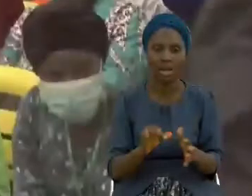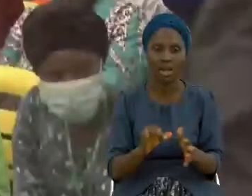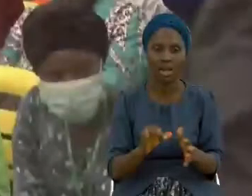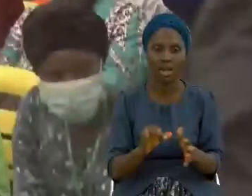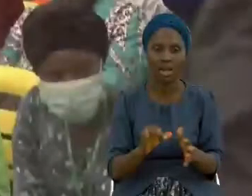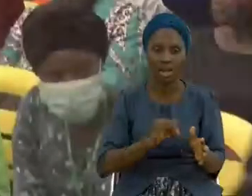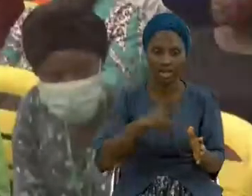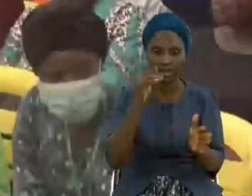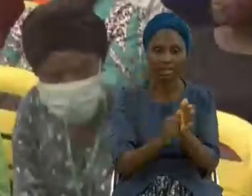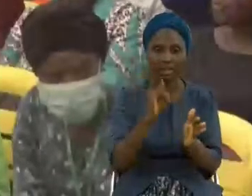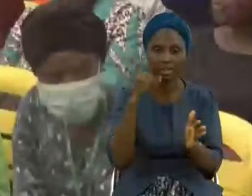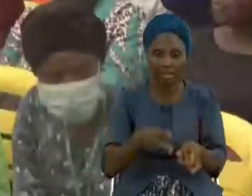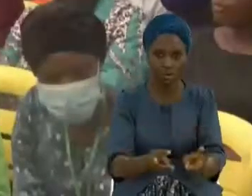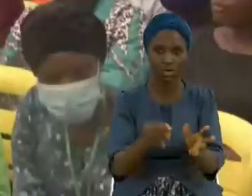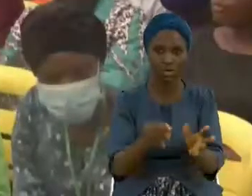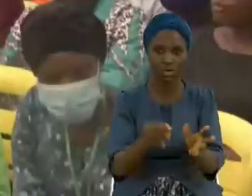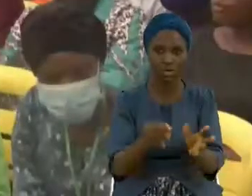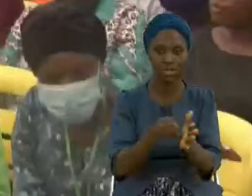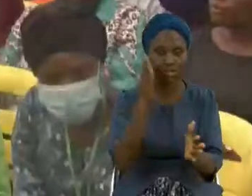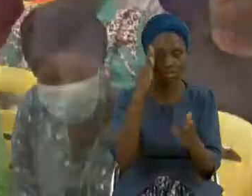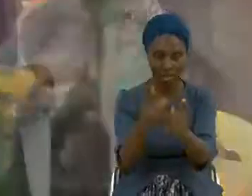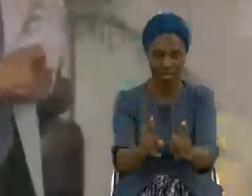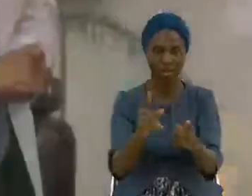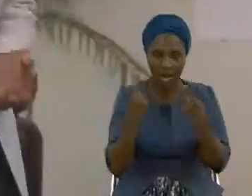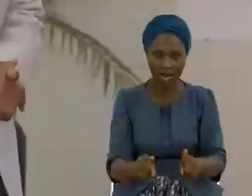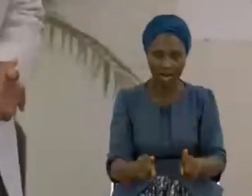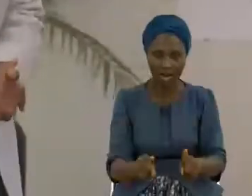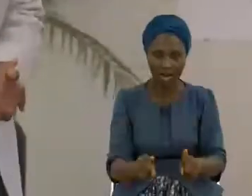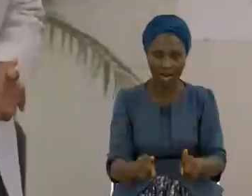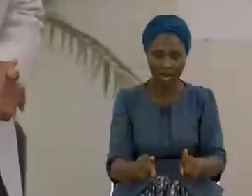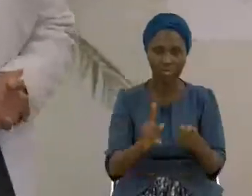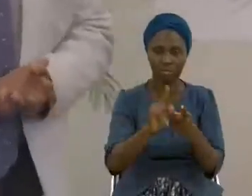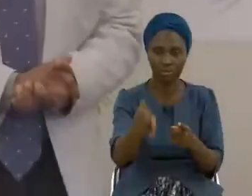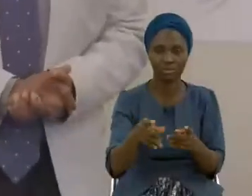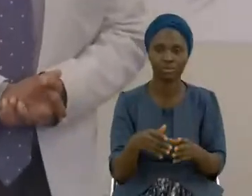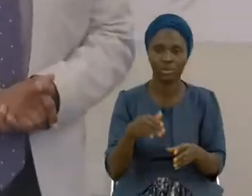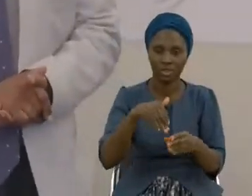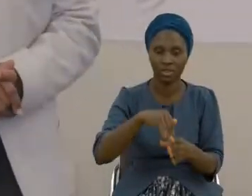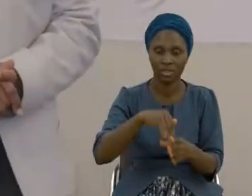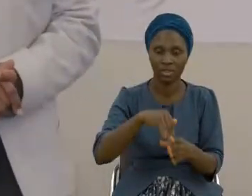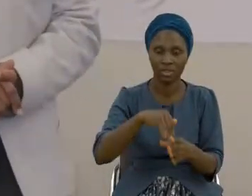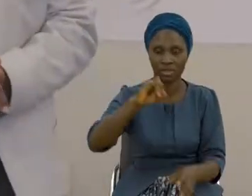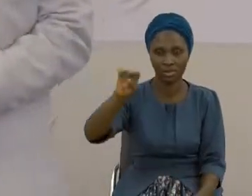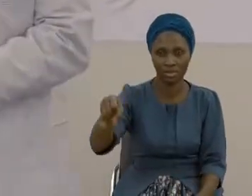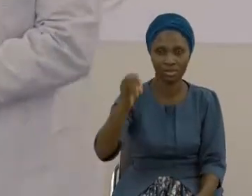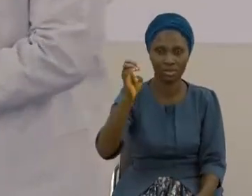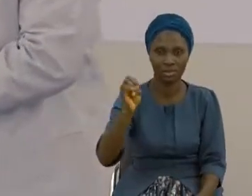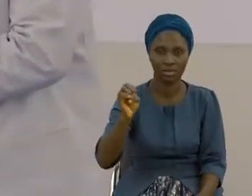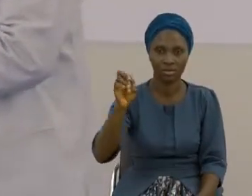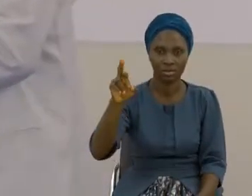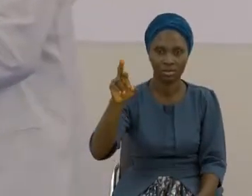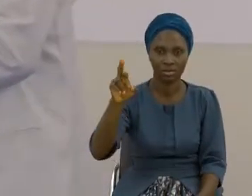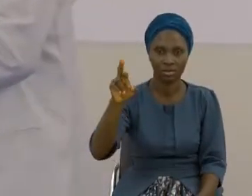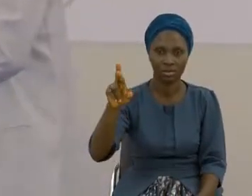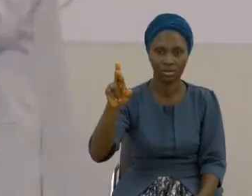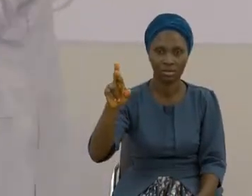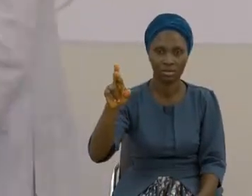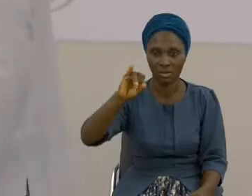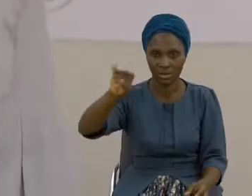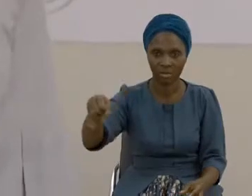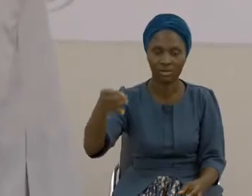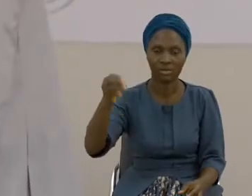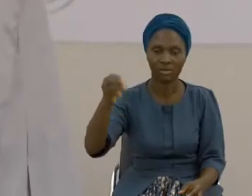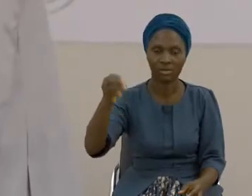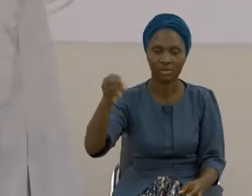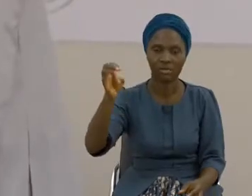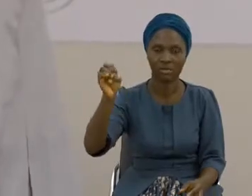jerry meyer chapter 30 i'm reading from verse 13 jeremiah chapter 30 we're looking